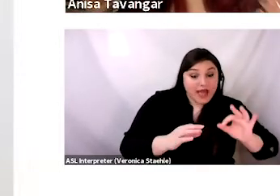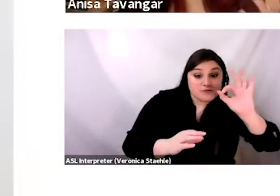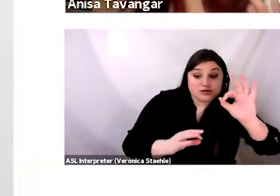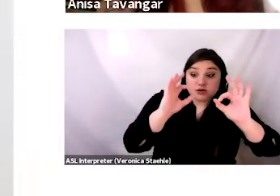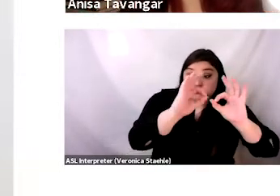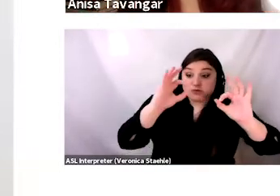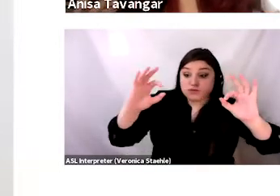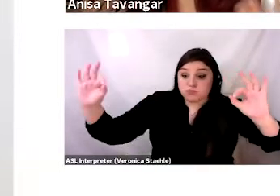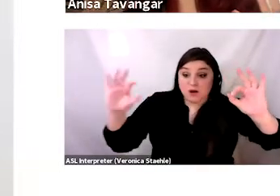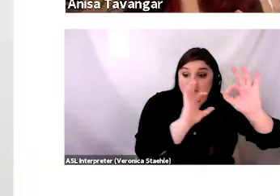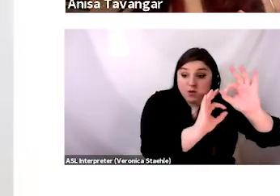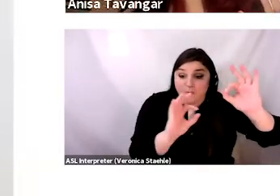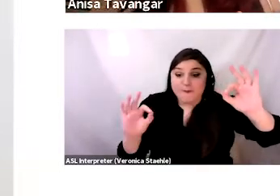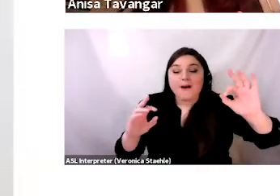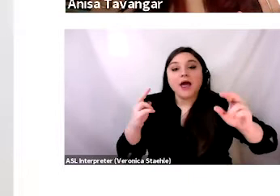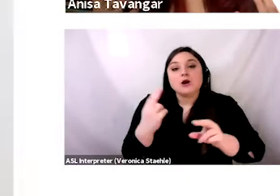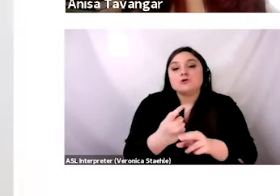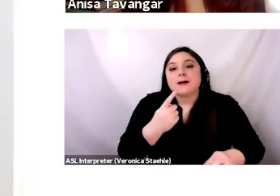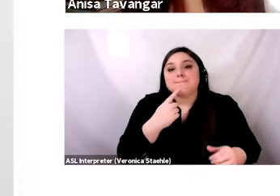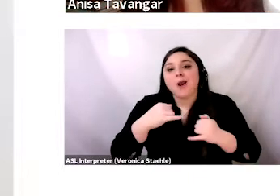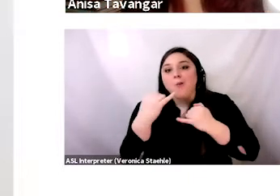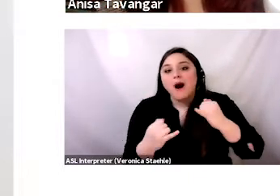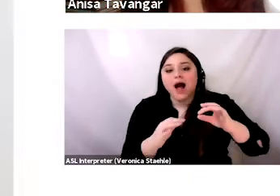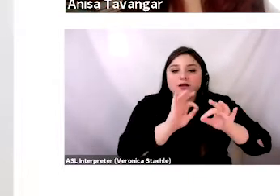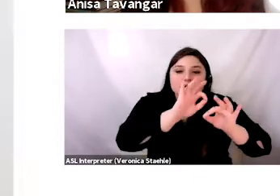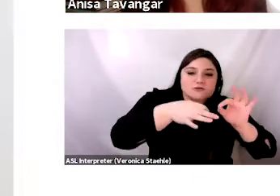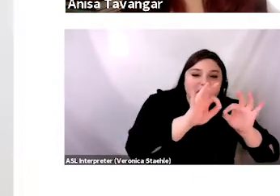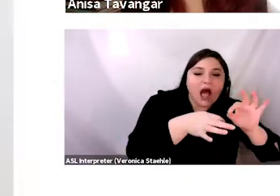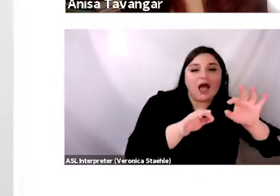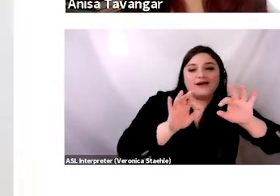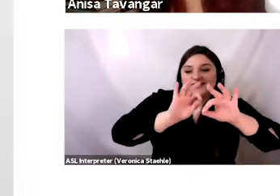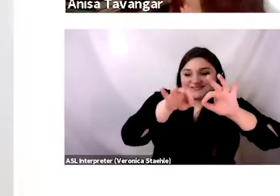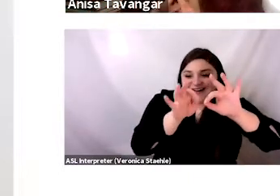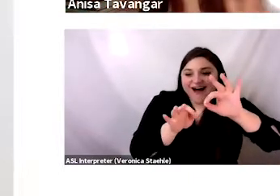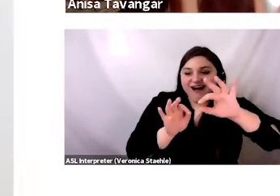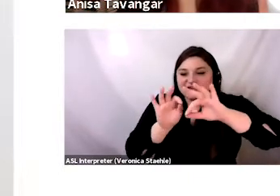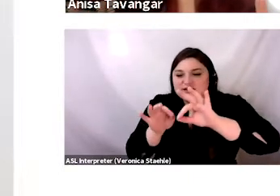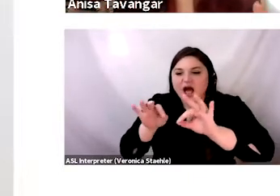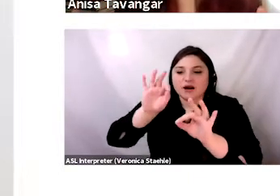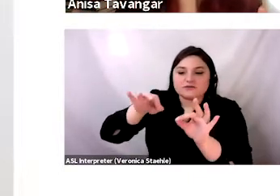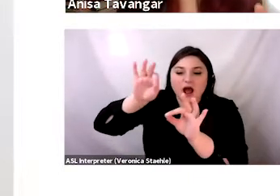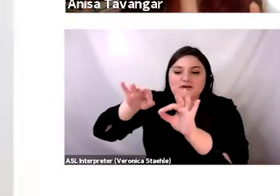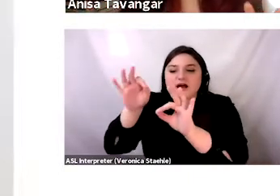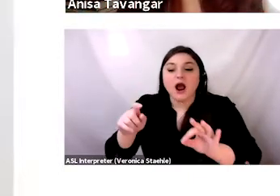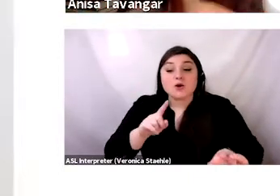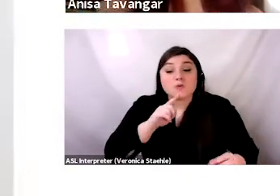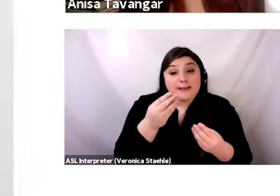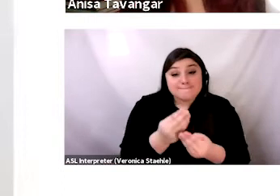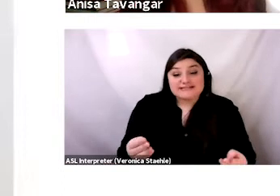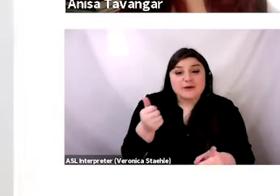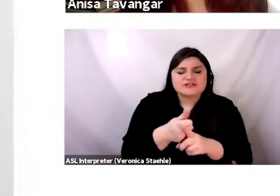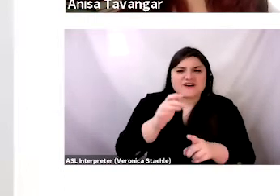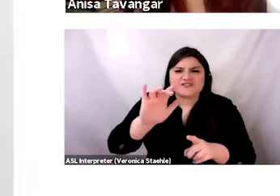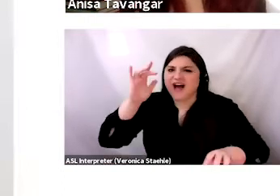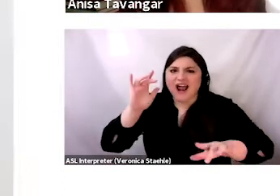these beautiful works that look incredibly luxurious. And especially when light is shown on them, the